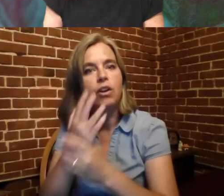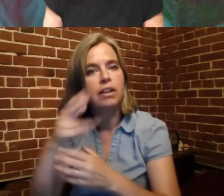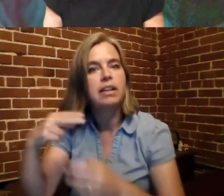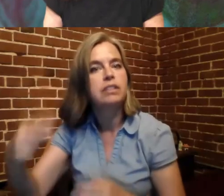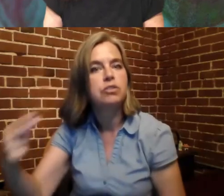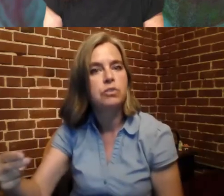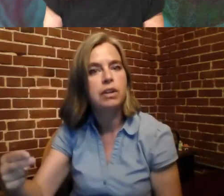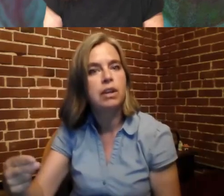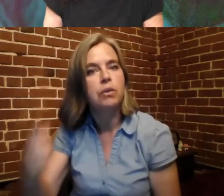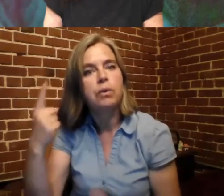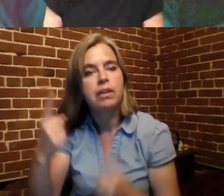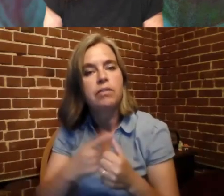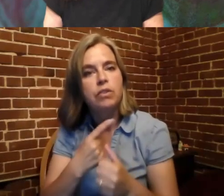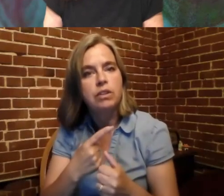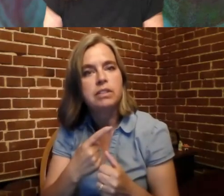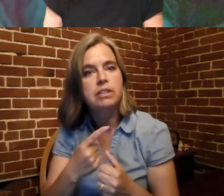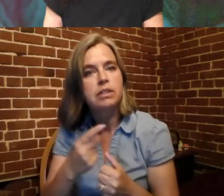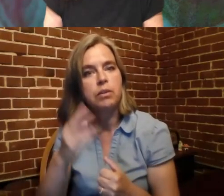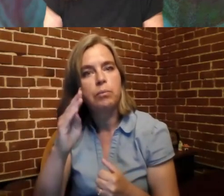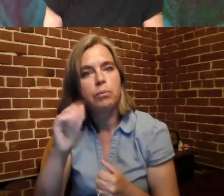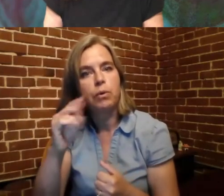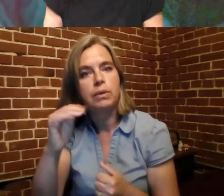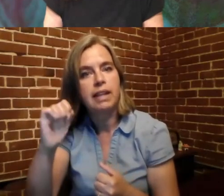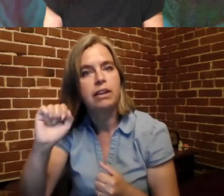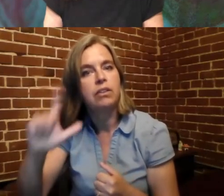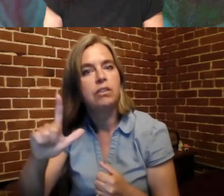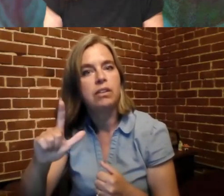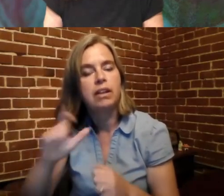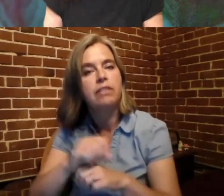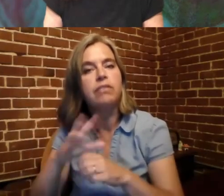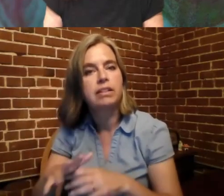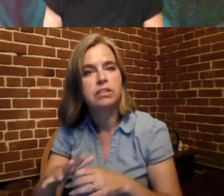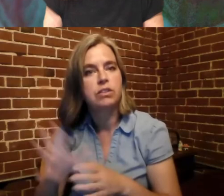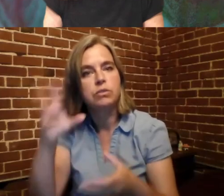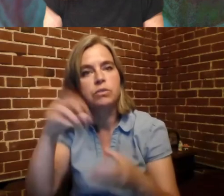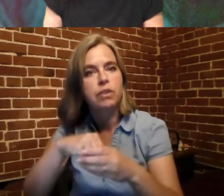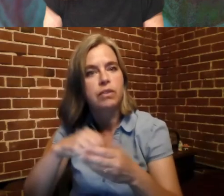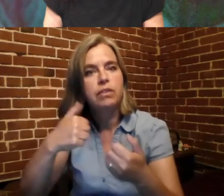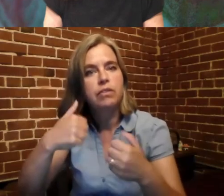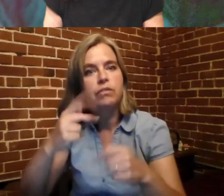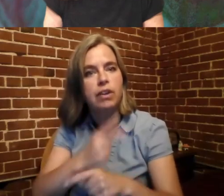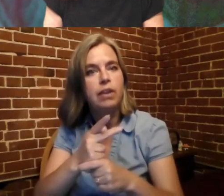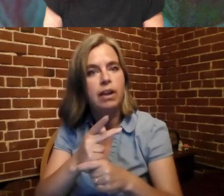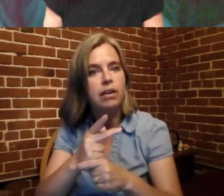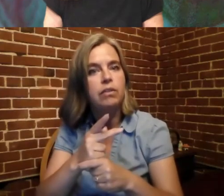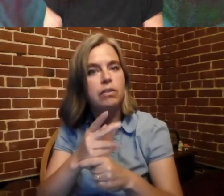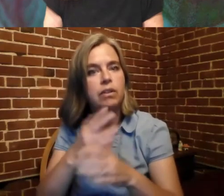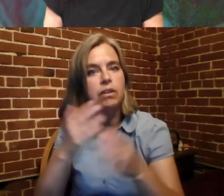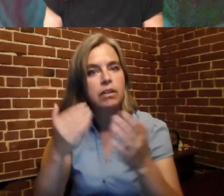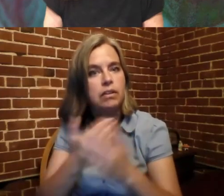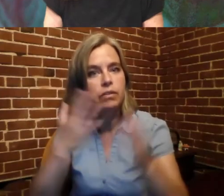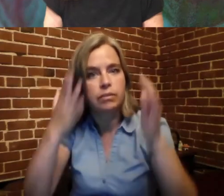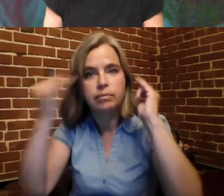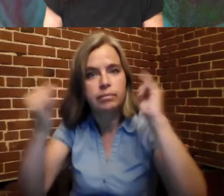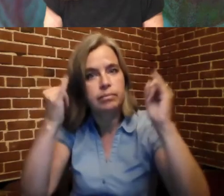of our earliest botanical advisors was involved with helping figure out these innovations. And, but to know that this